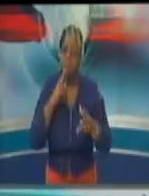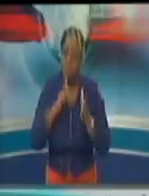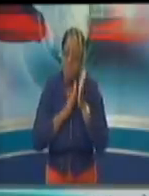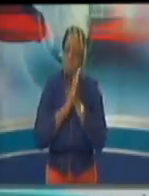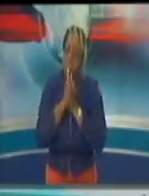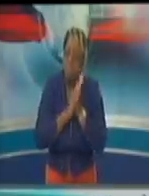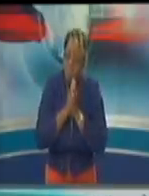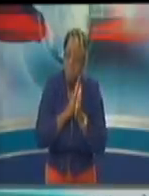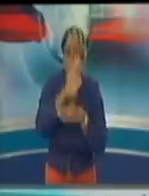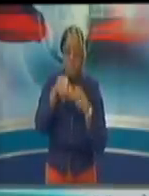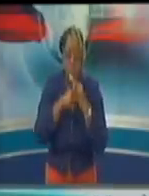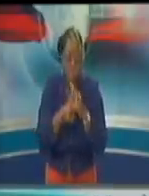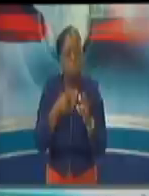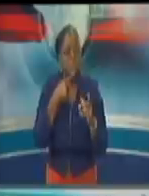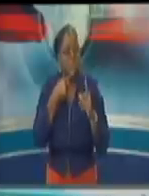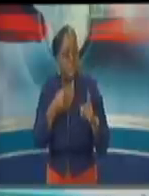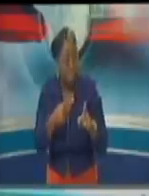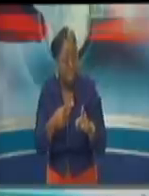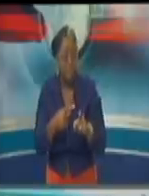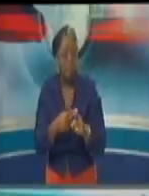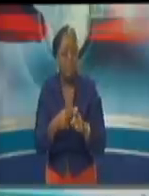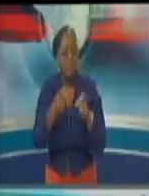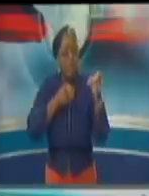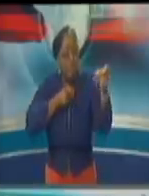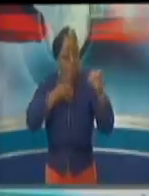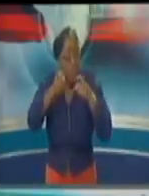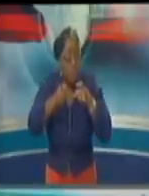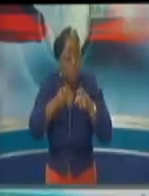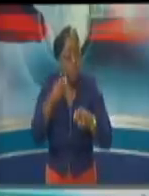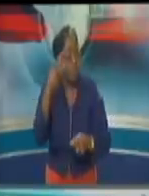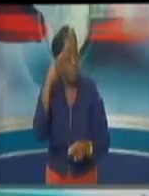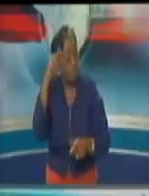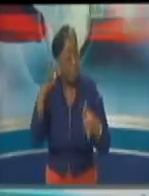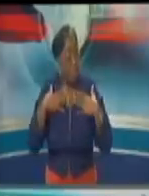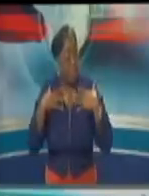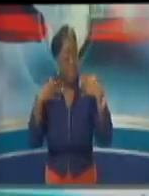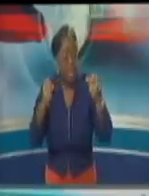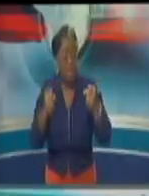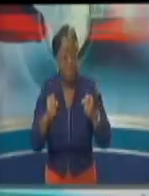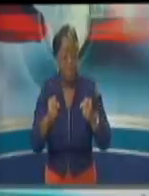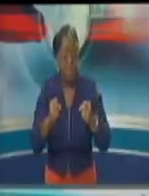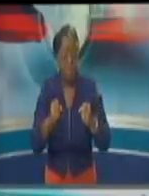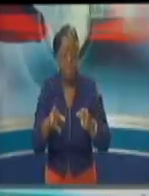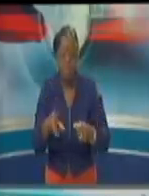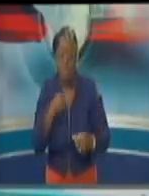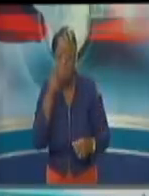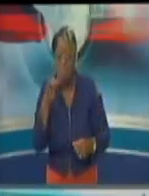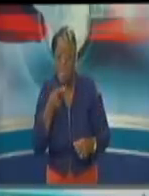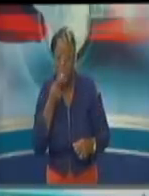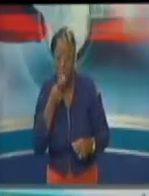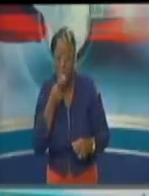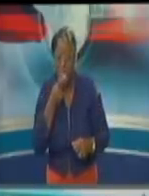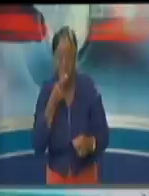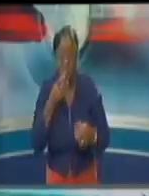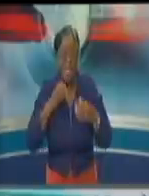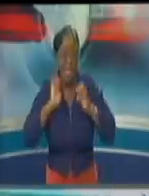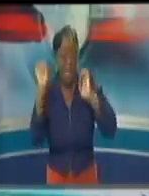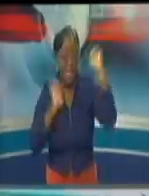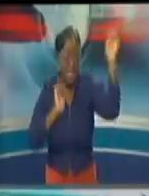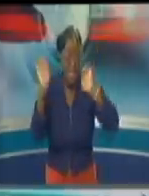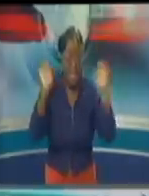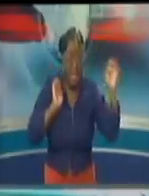your recommendations for managing mental health, especially those of diet, exercise, rest, and even trust in